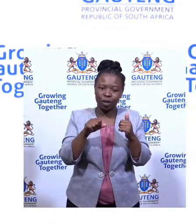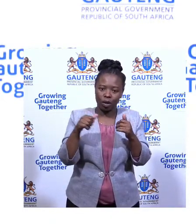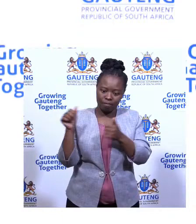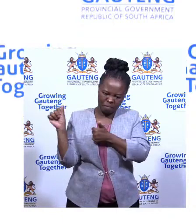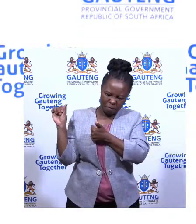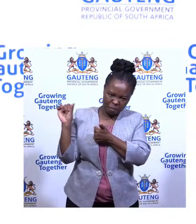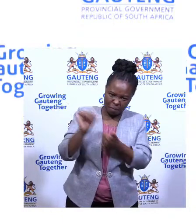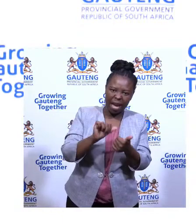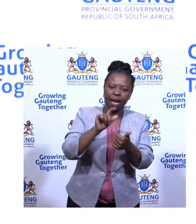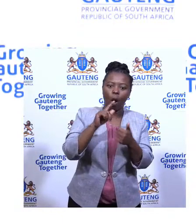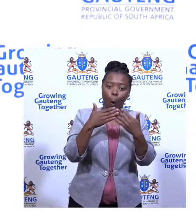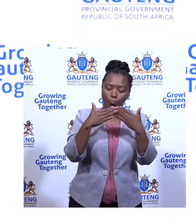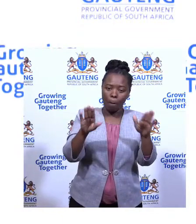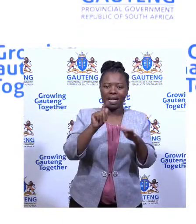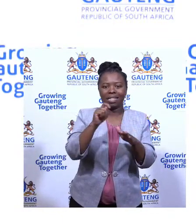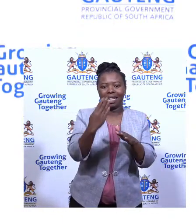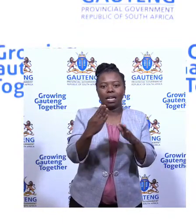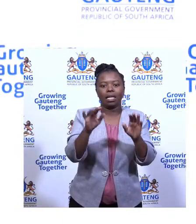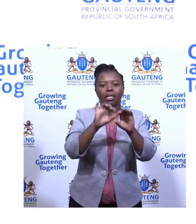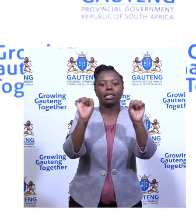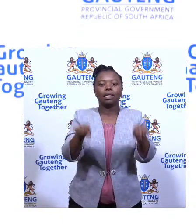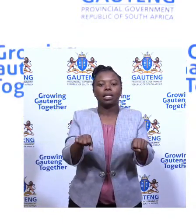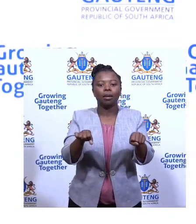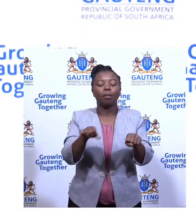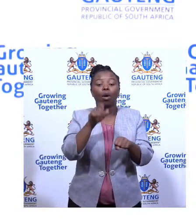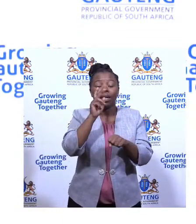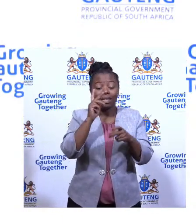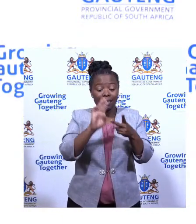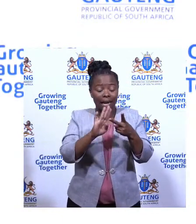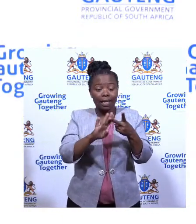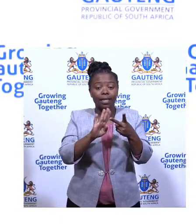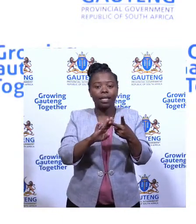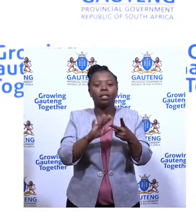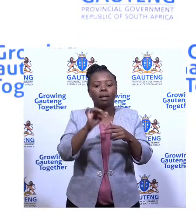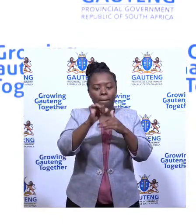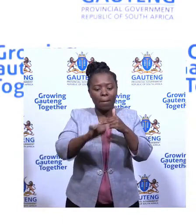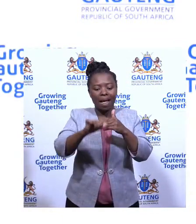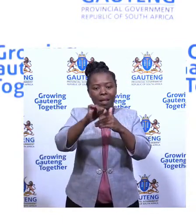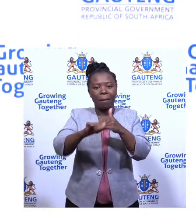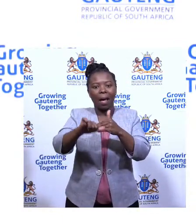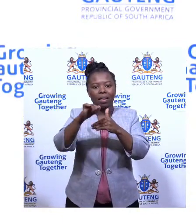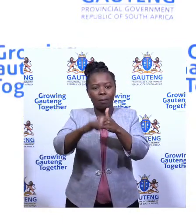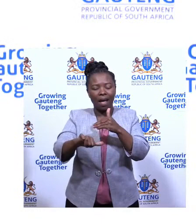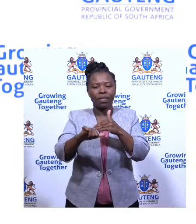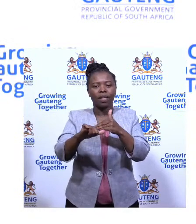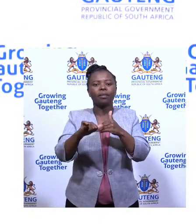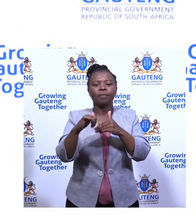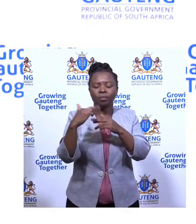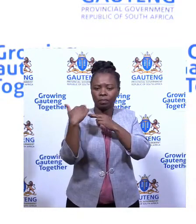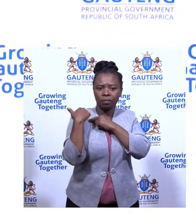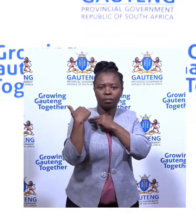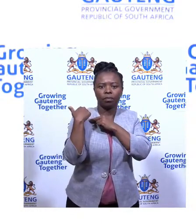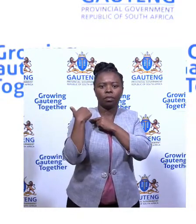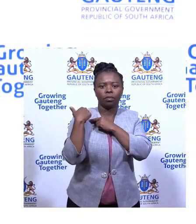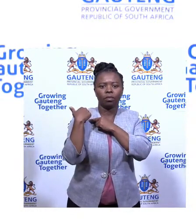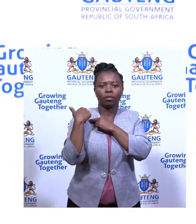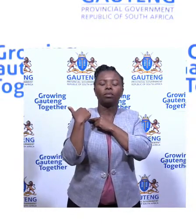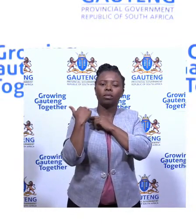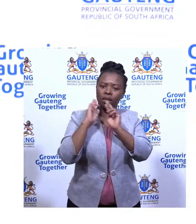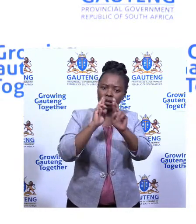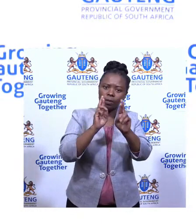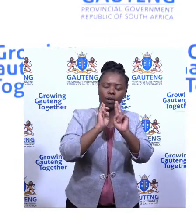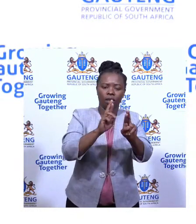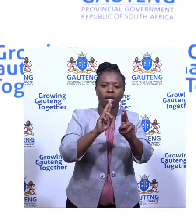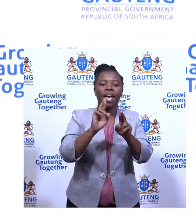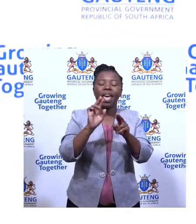tender system. The second thing is that we will also monthly now, area of accountability and transparency is that every month we